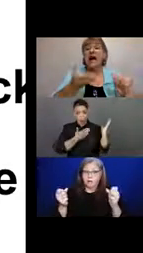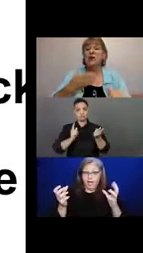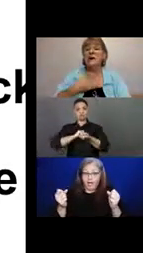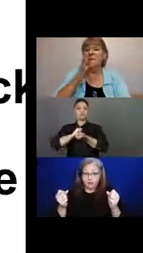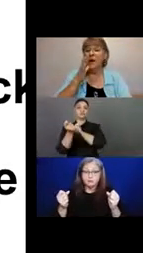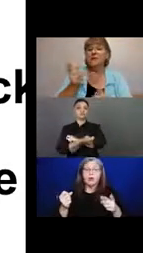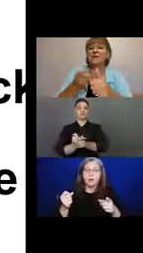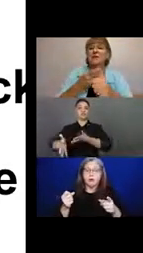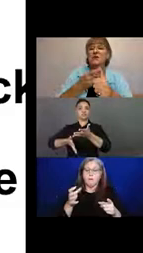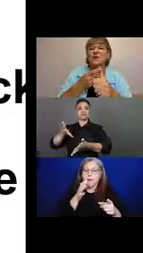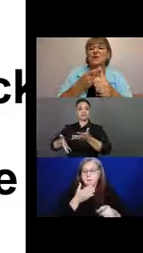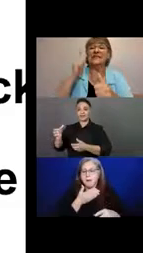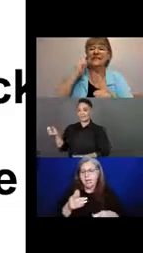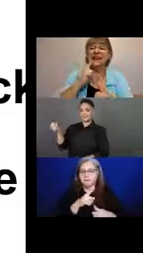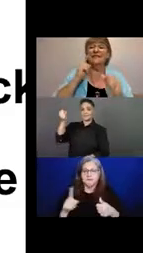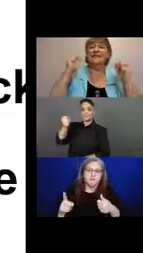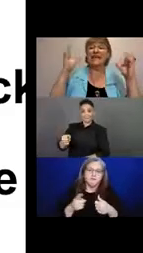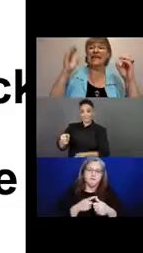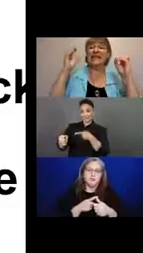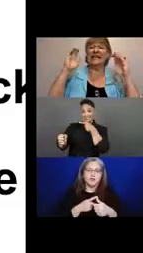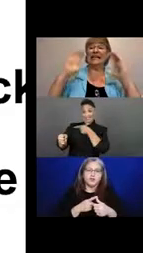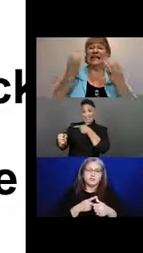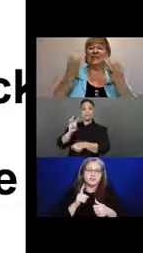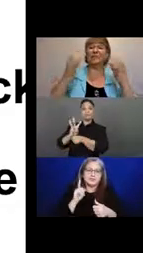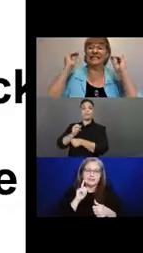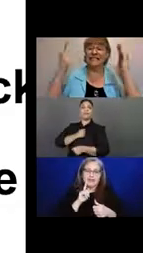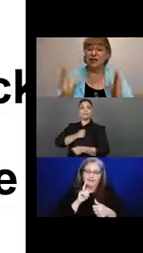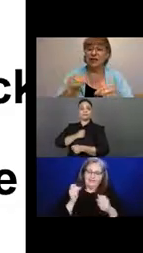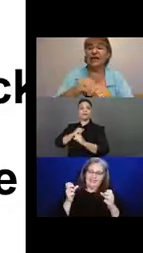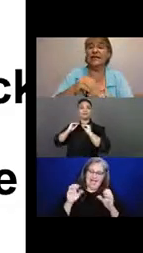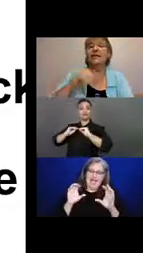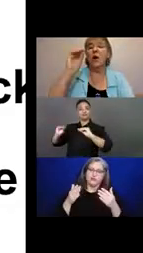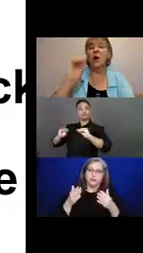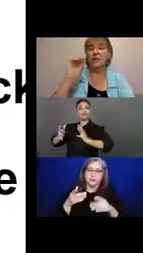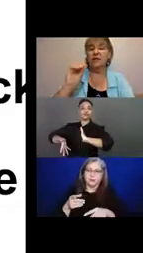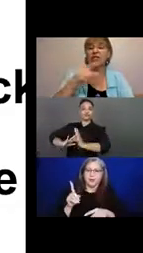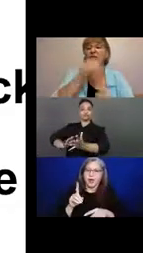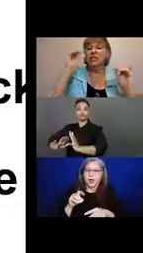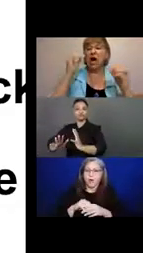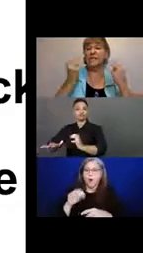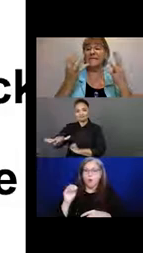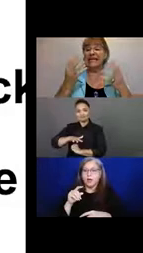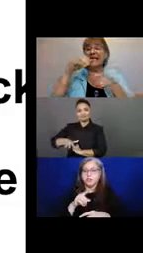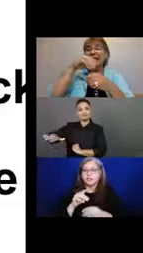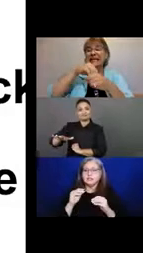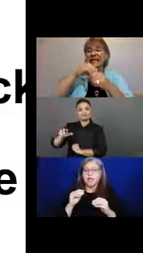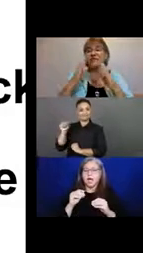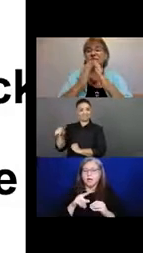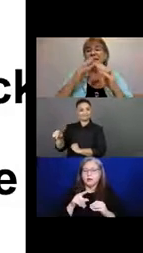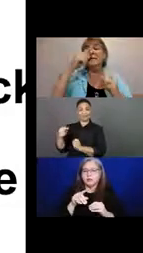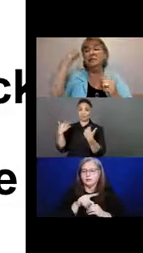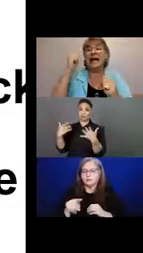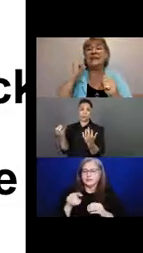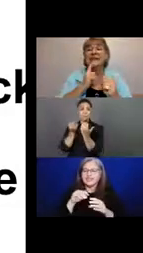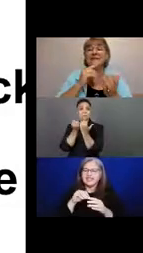they hired my mom to be the first deaf signing classroom teacher in Oakland. She taught many inner